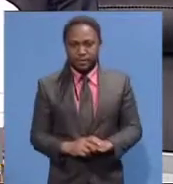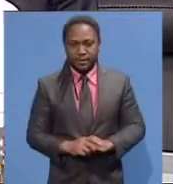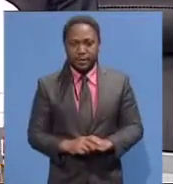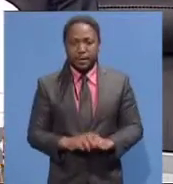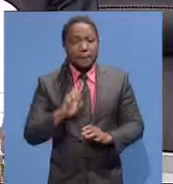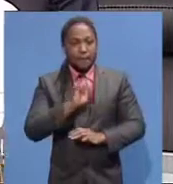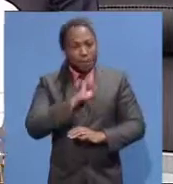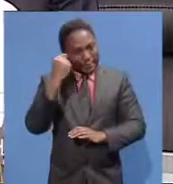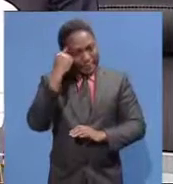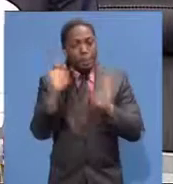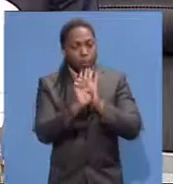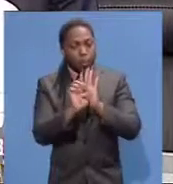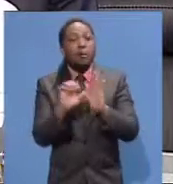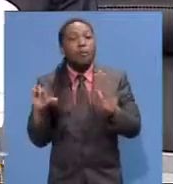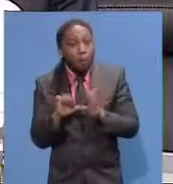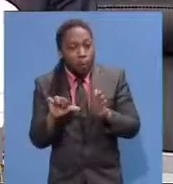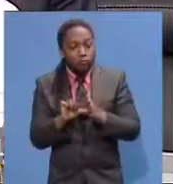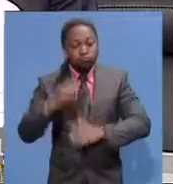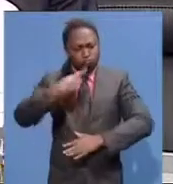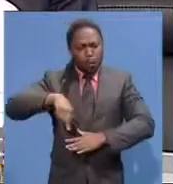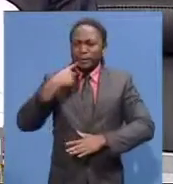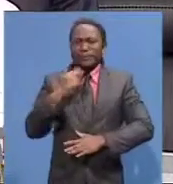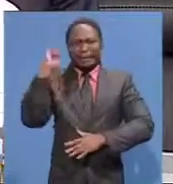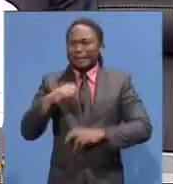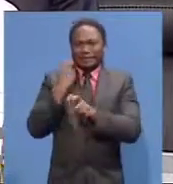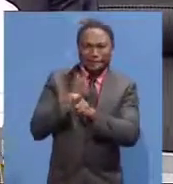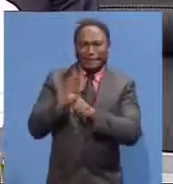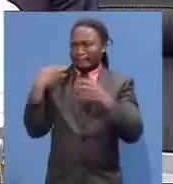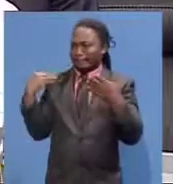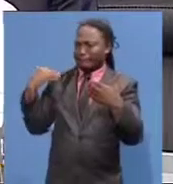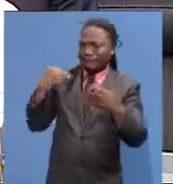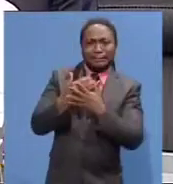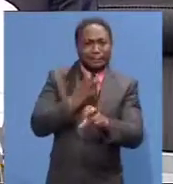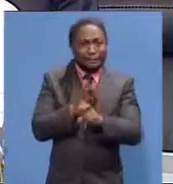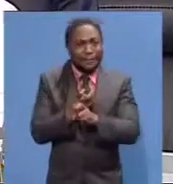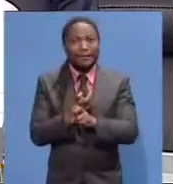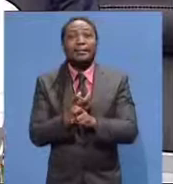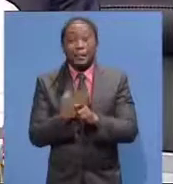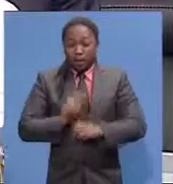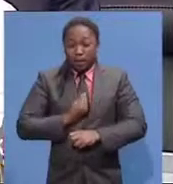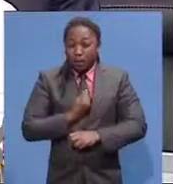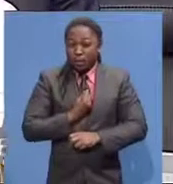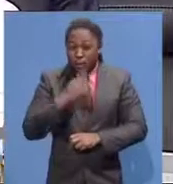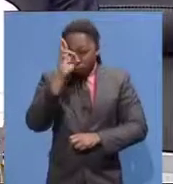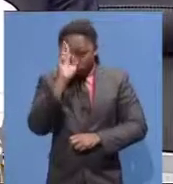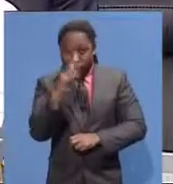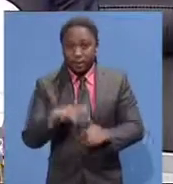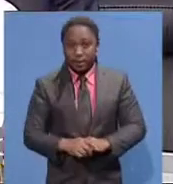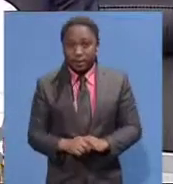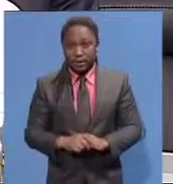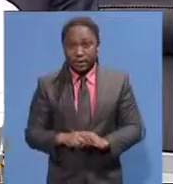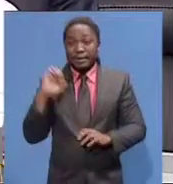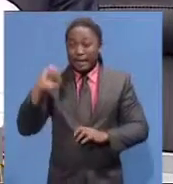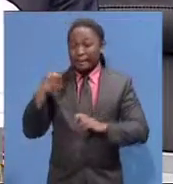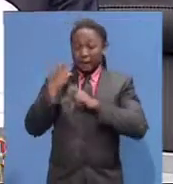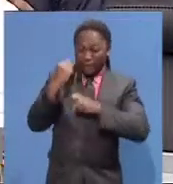is important. Look, we can all talk about how tough it's been. And it's an important message for young people. At some point, the romantic story about